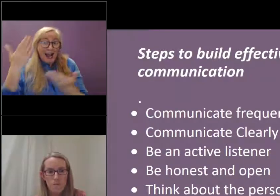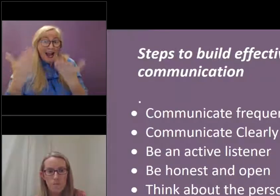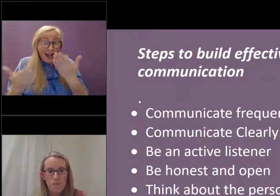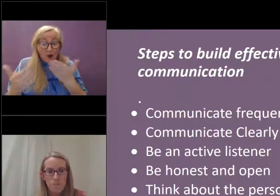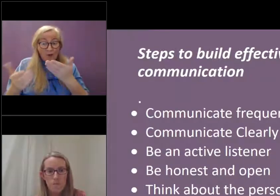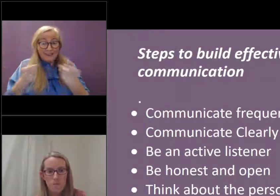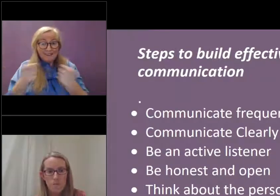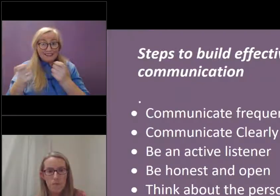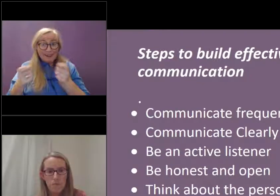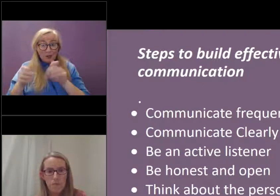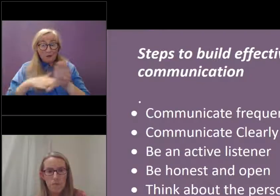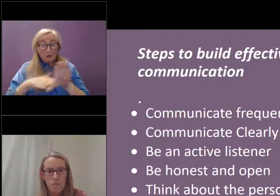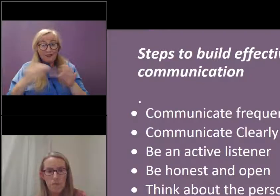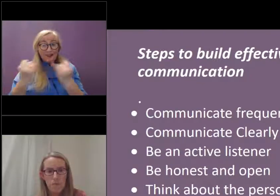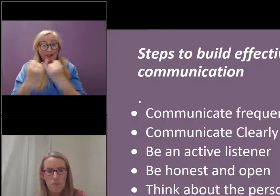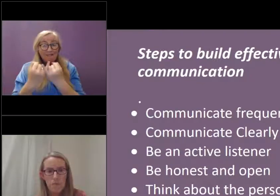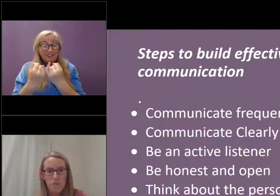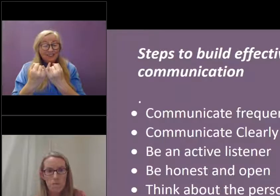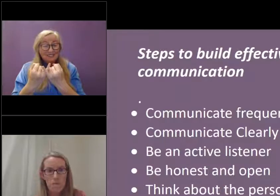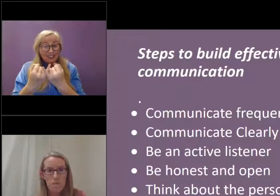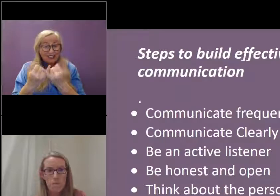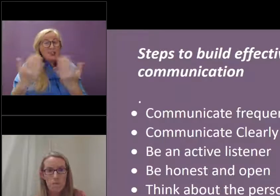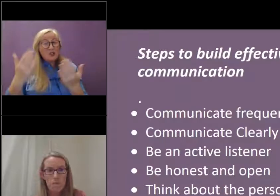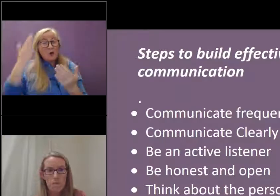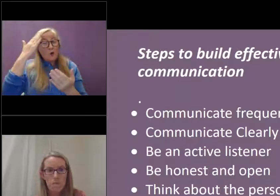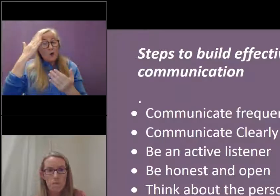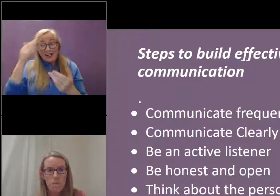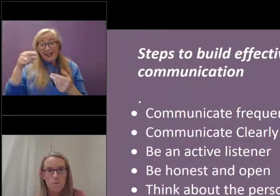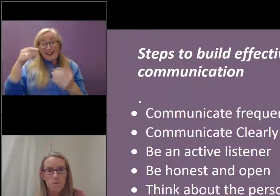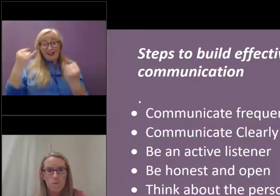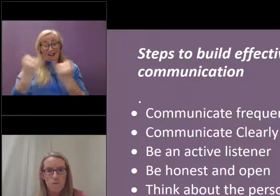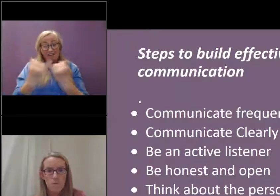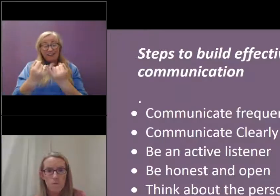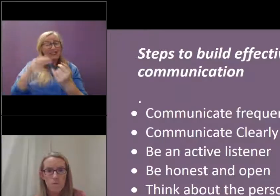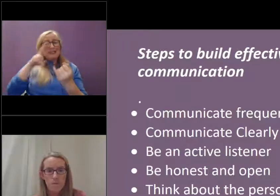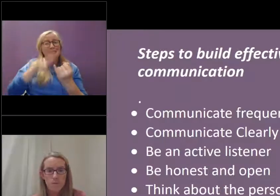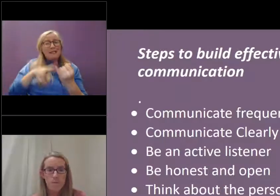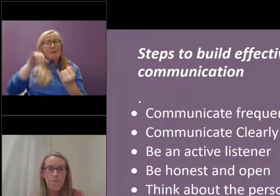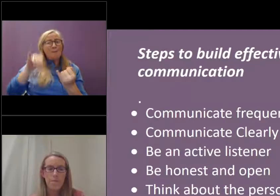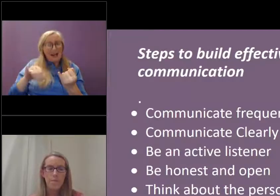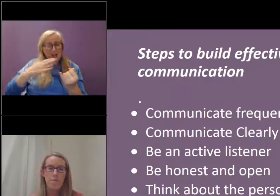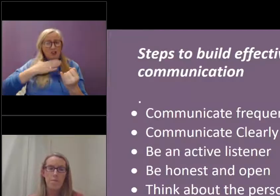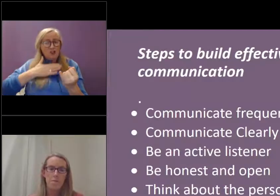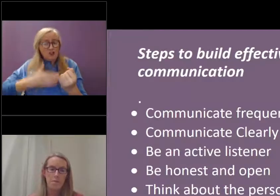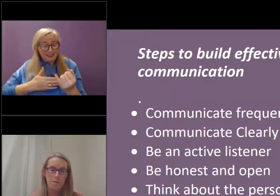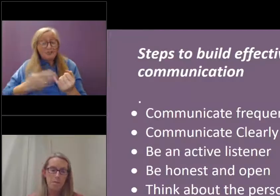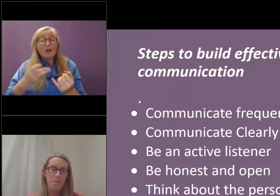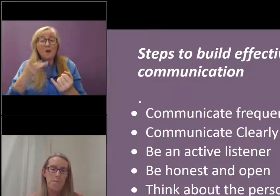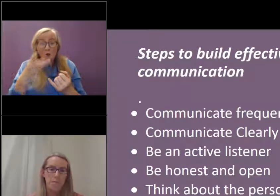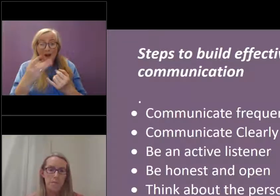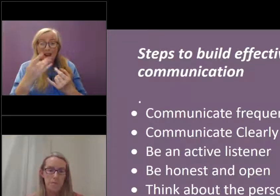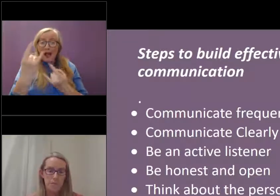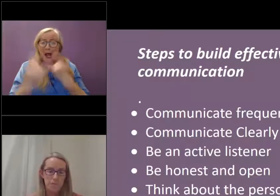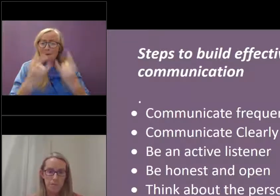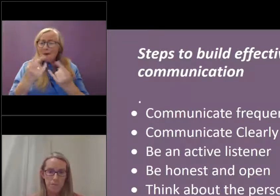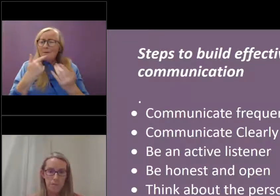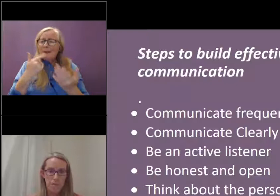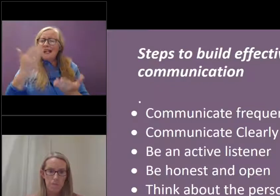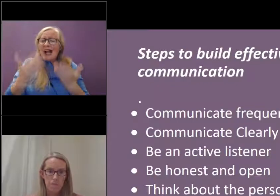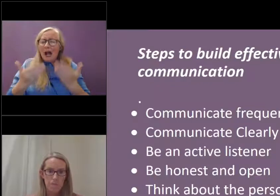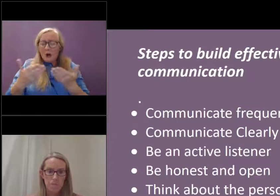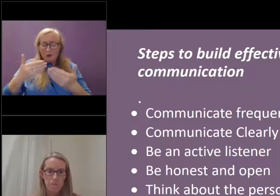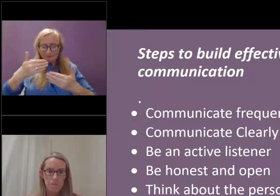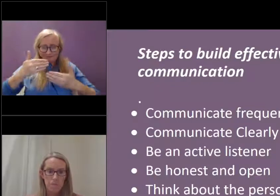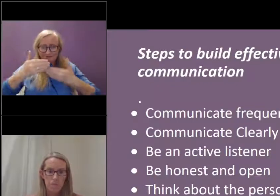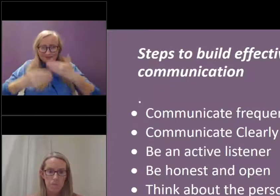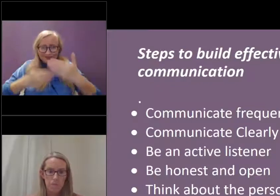really knowing that it's not bad, it's something that happens, but it's how we go about it and how we role model